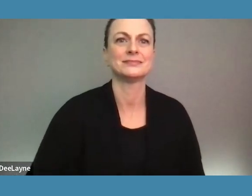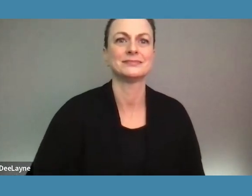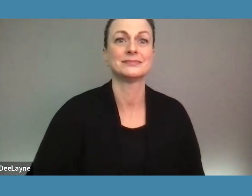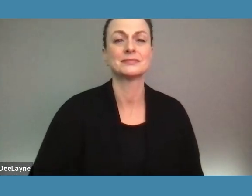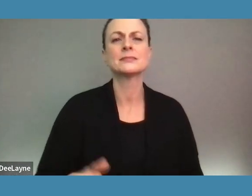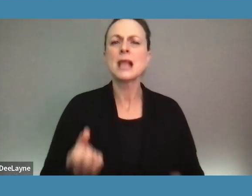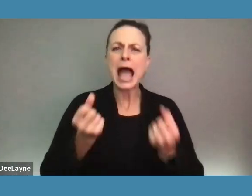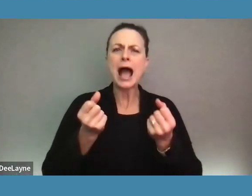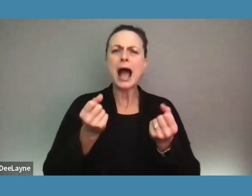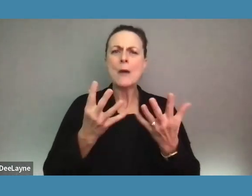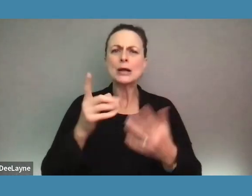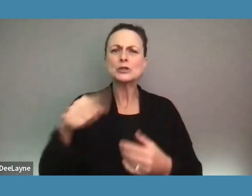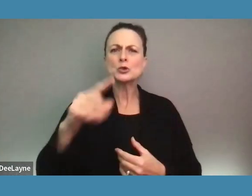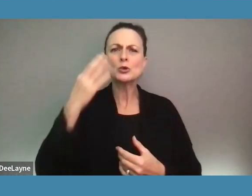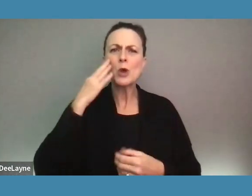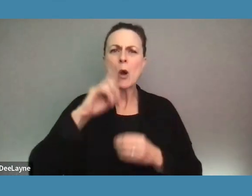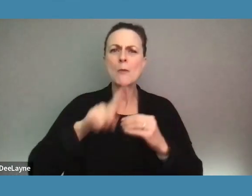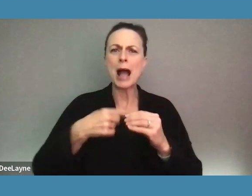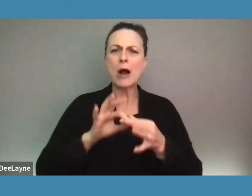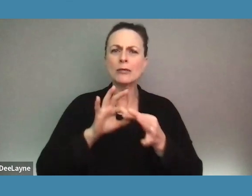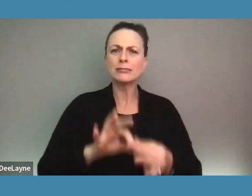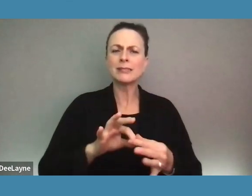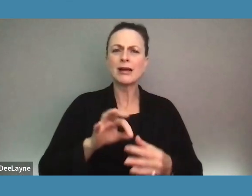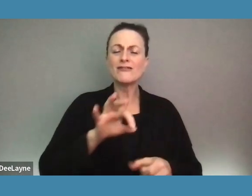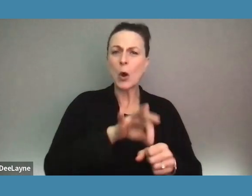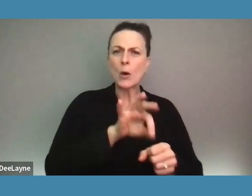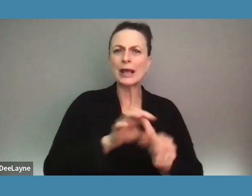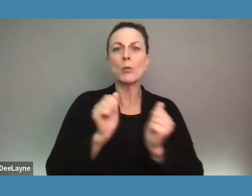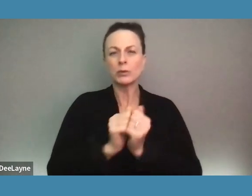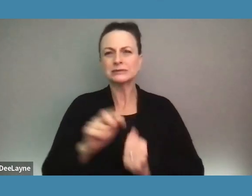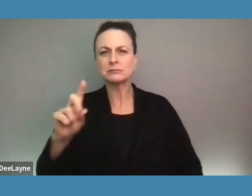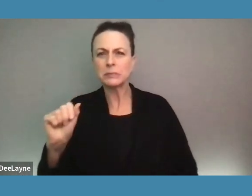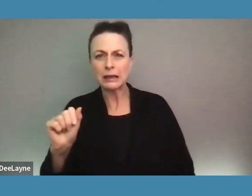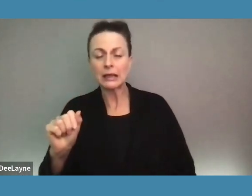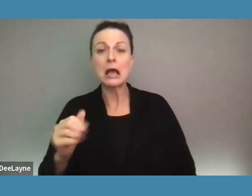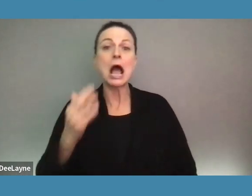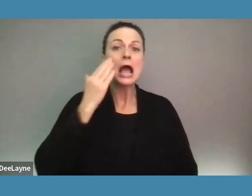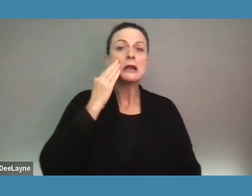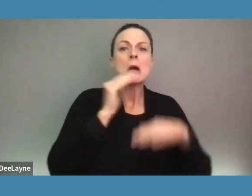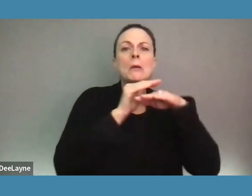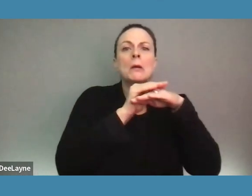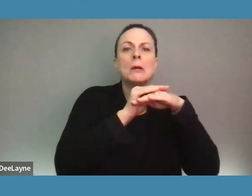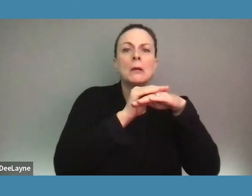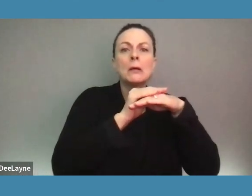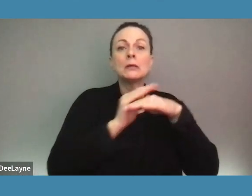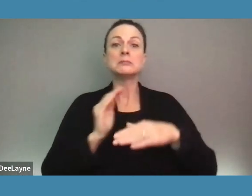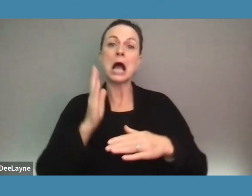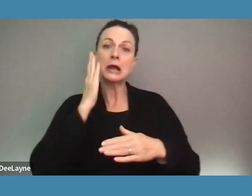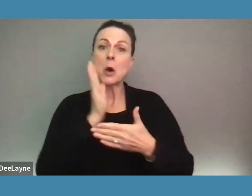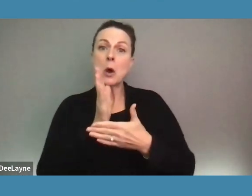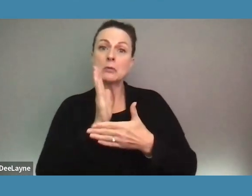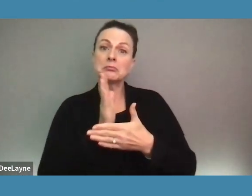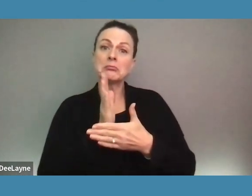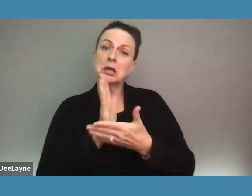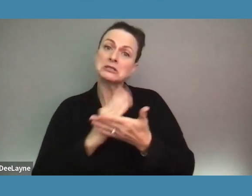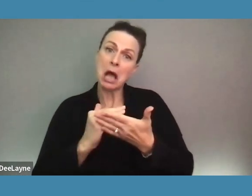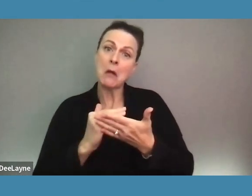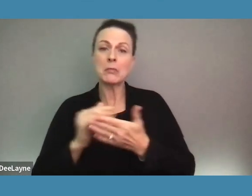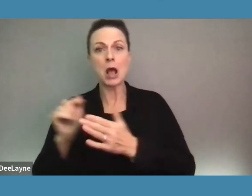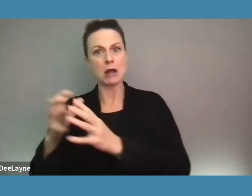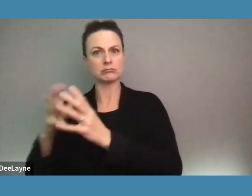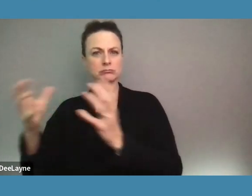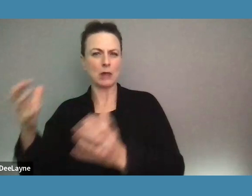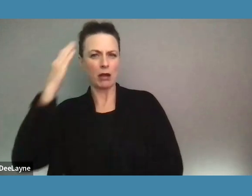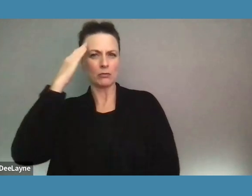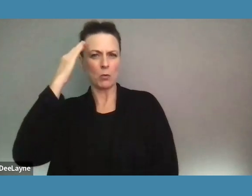can select an answer. I know just a little, I know some, or I know a lot about this topic. And while you guys